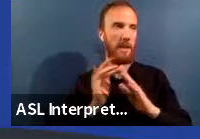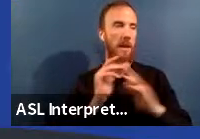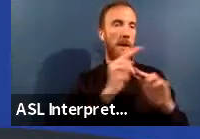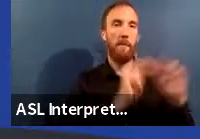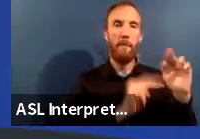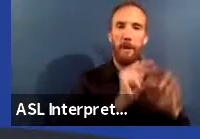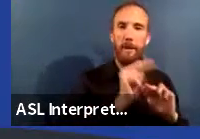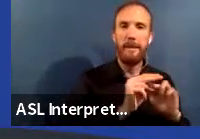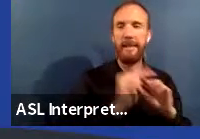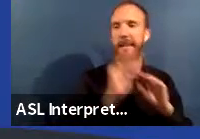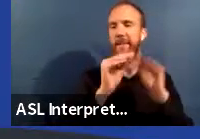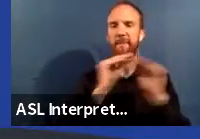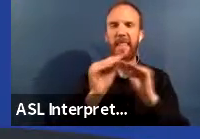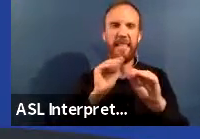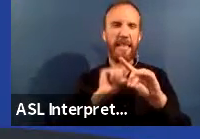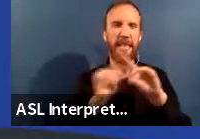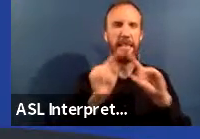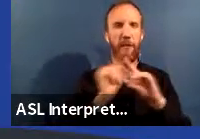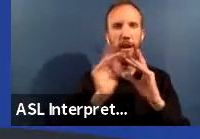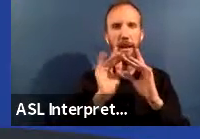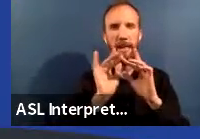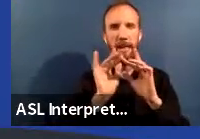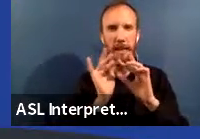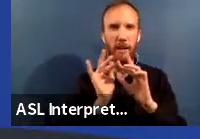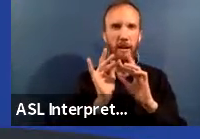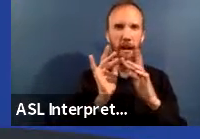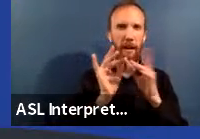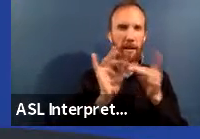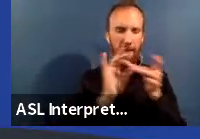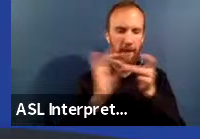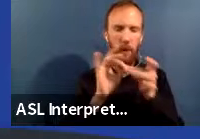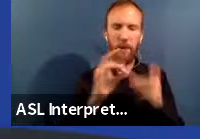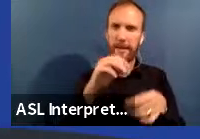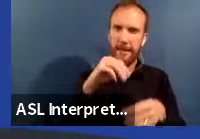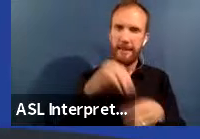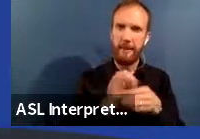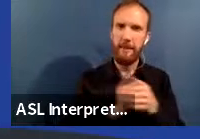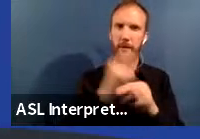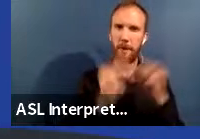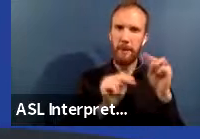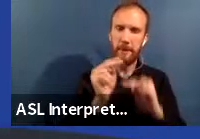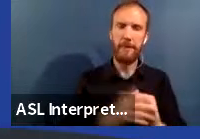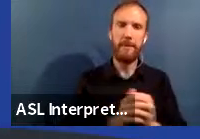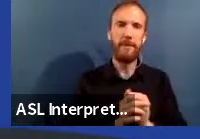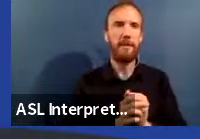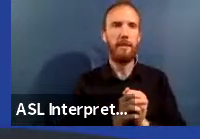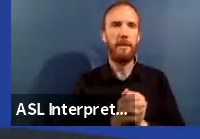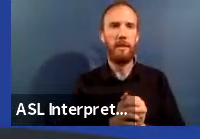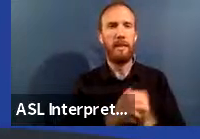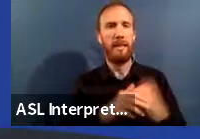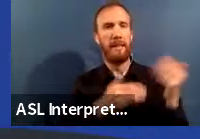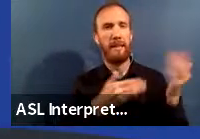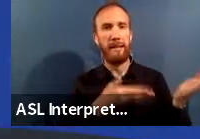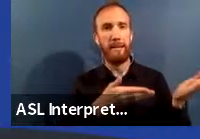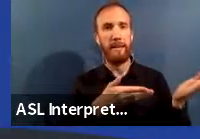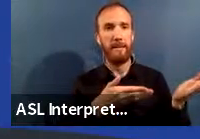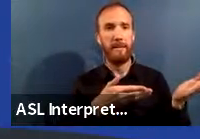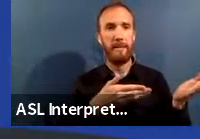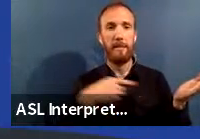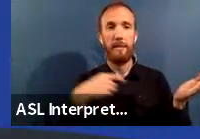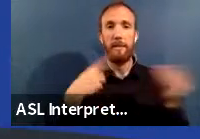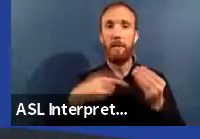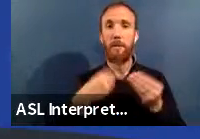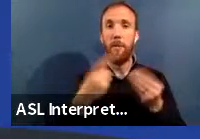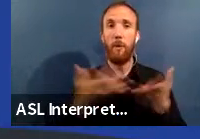infrastructure in our facilities across the district. Security. This category seeks to support